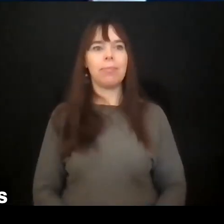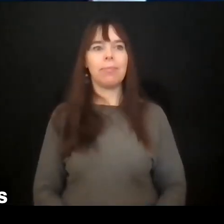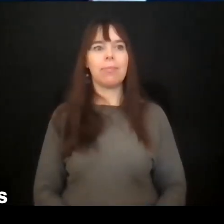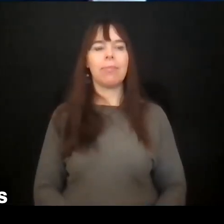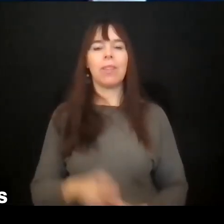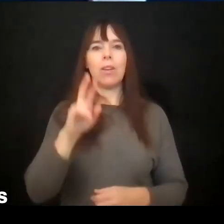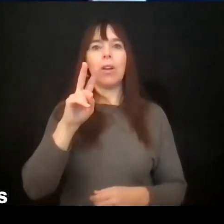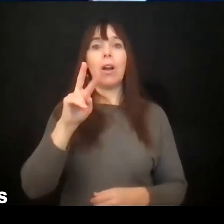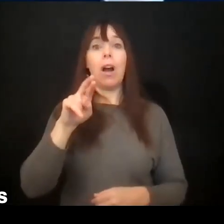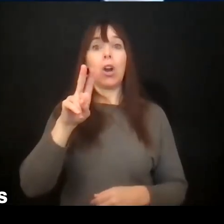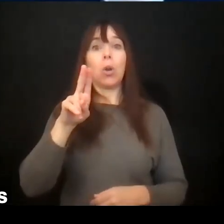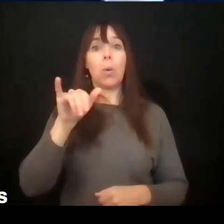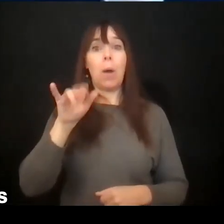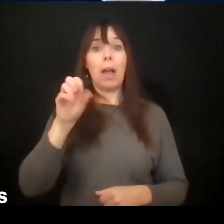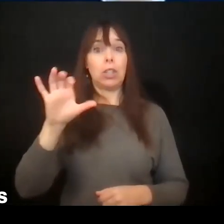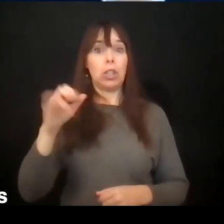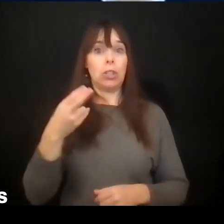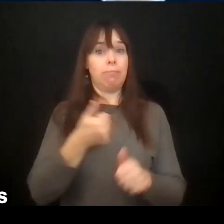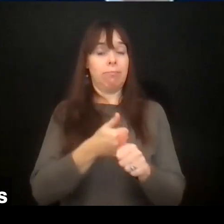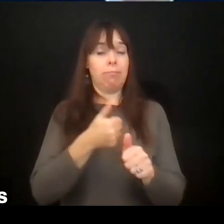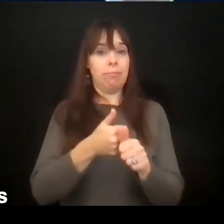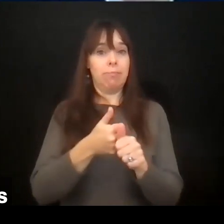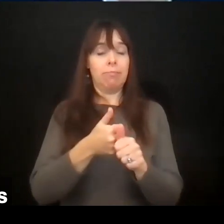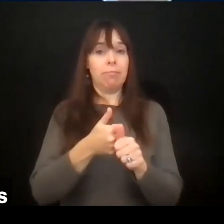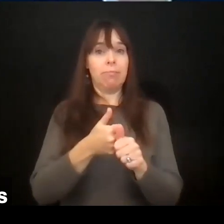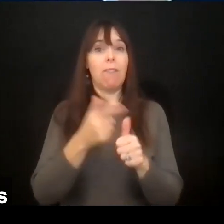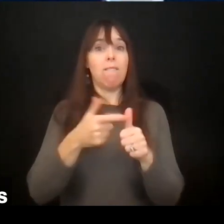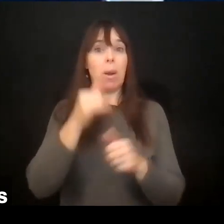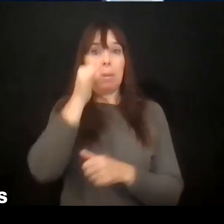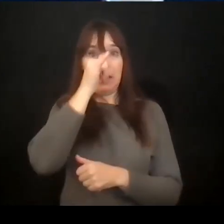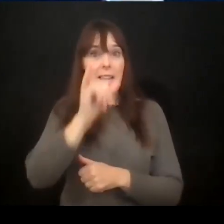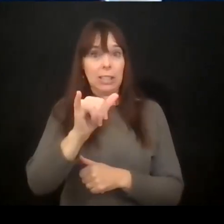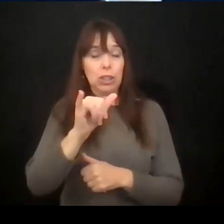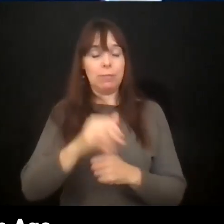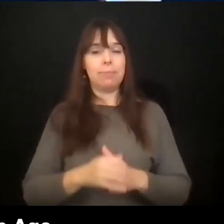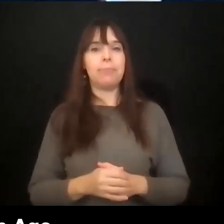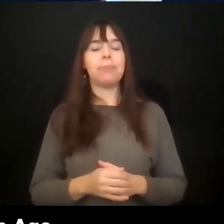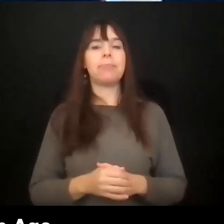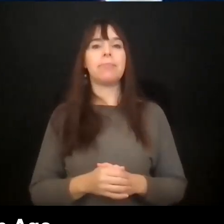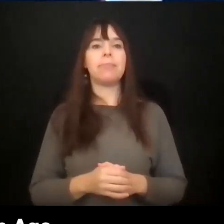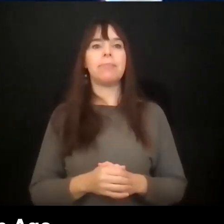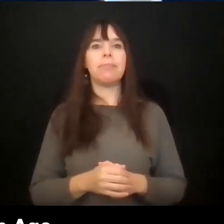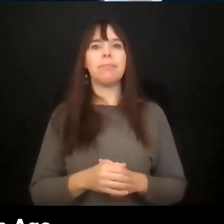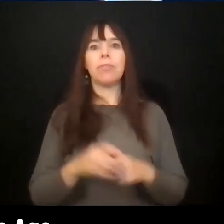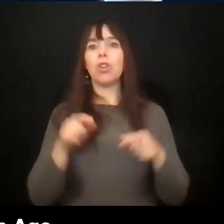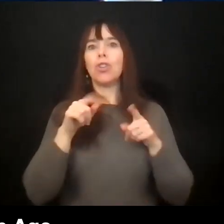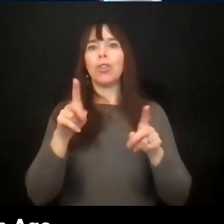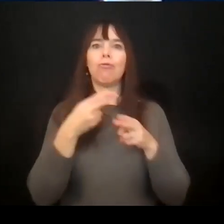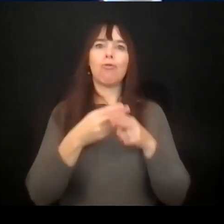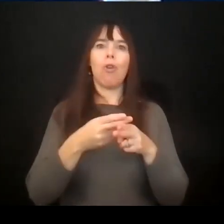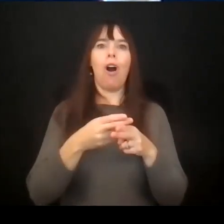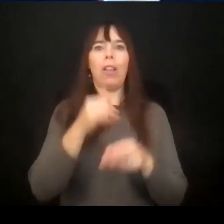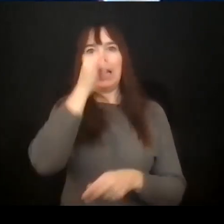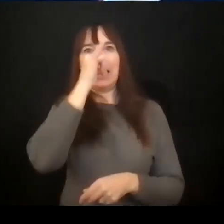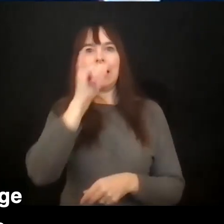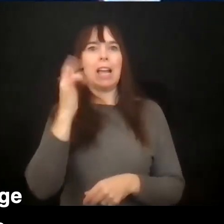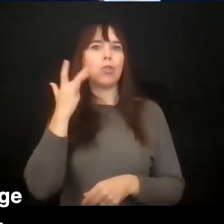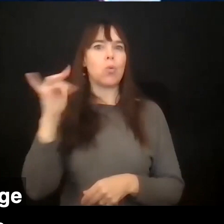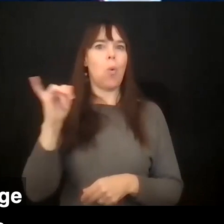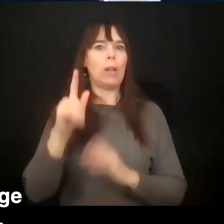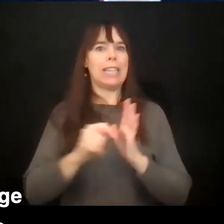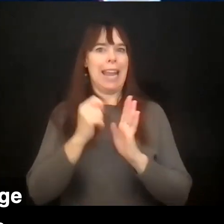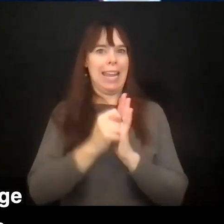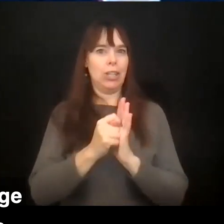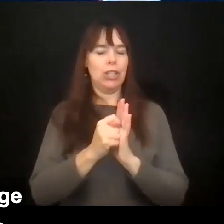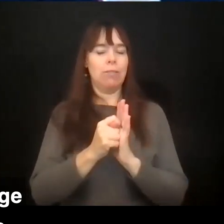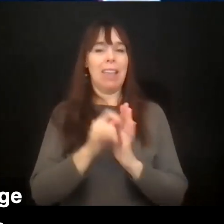Royce was a Dutch painter during the Dutch Golden Age. The Dutch